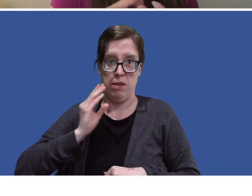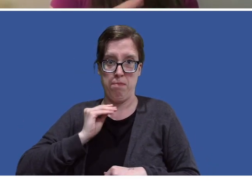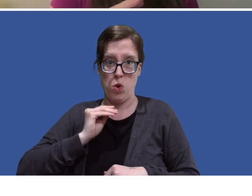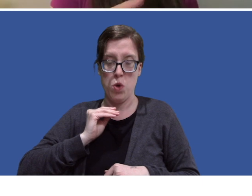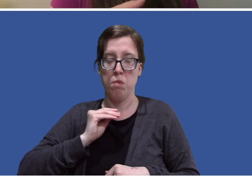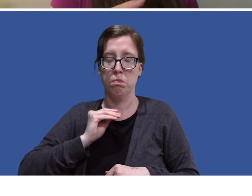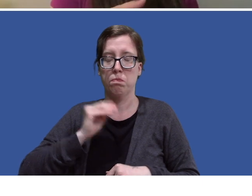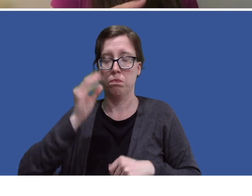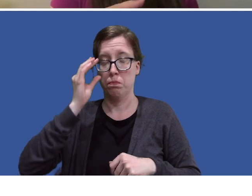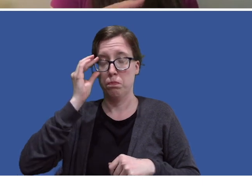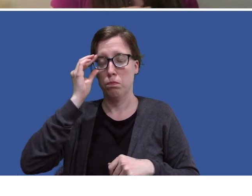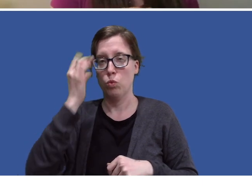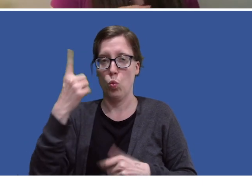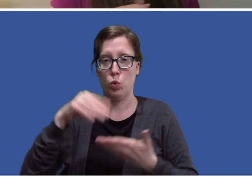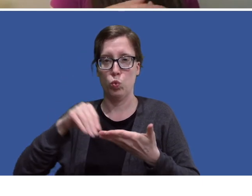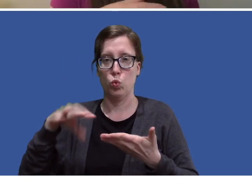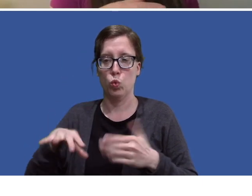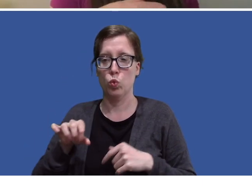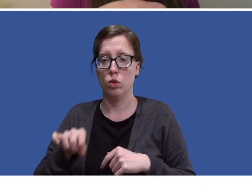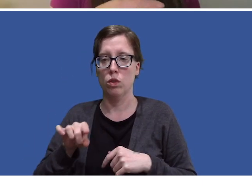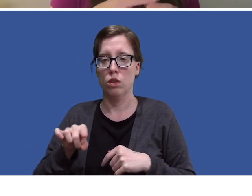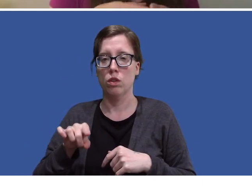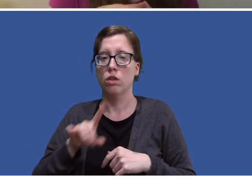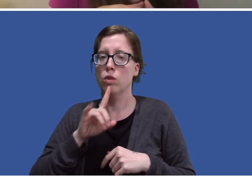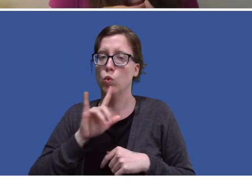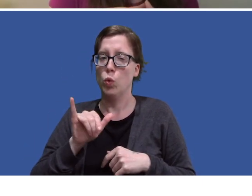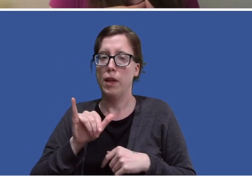active participant in class. And